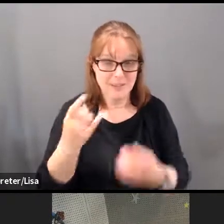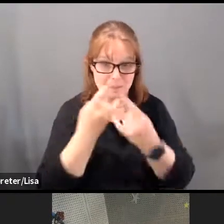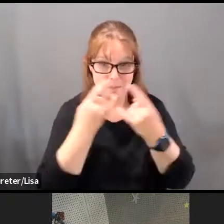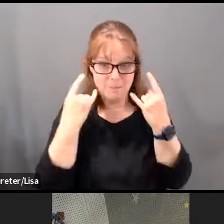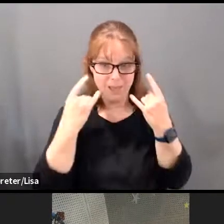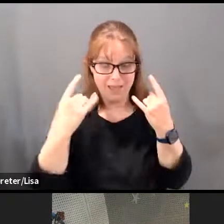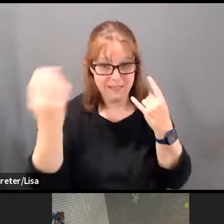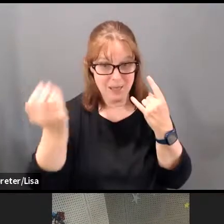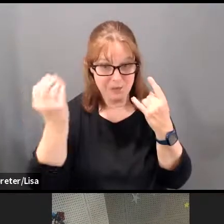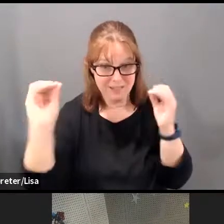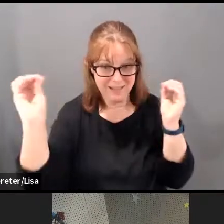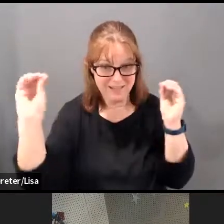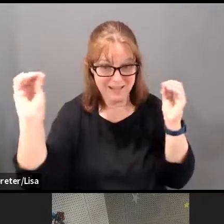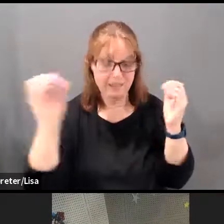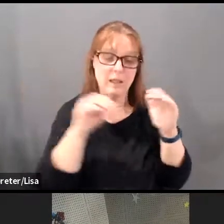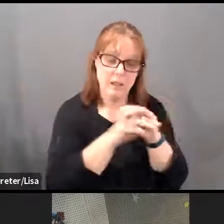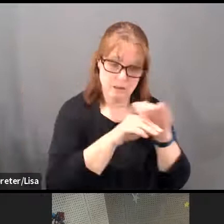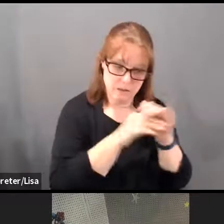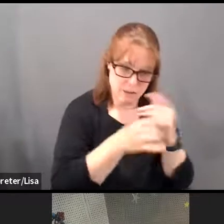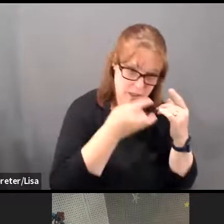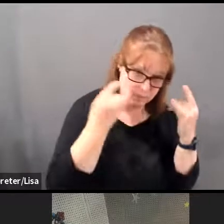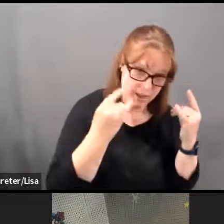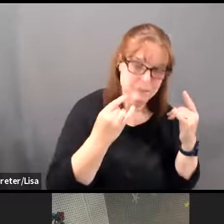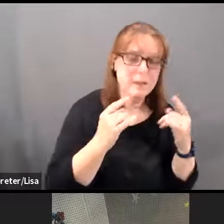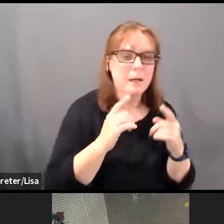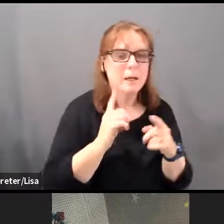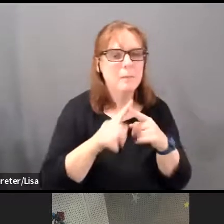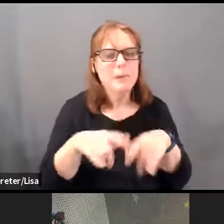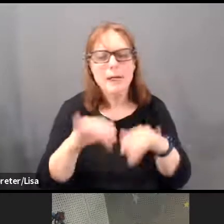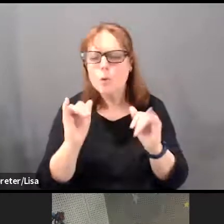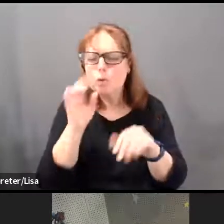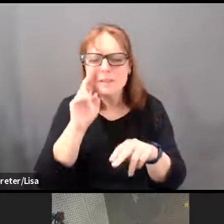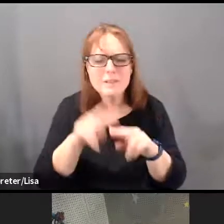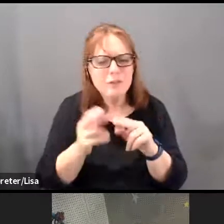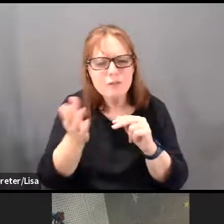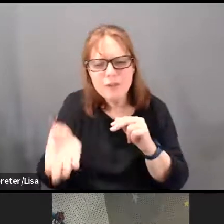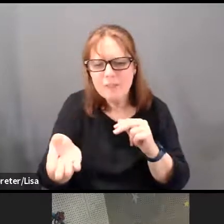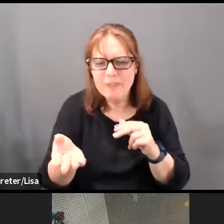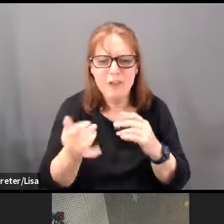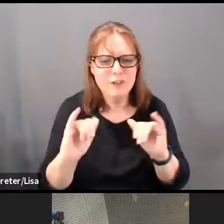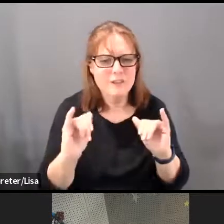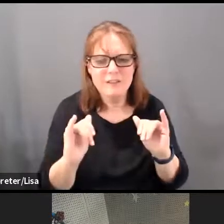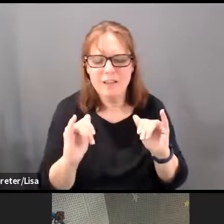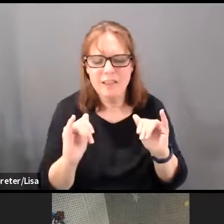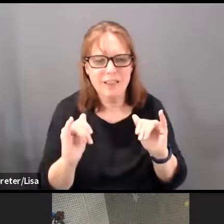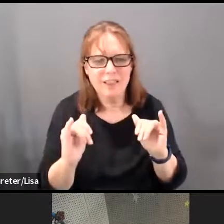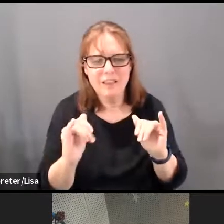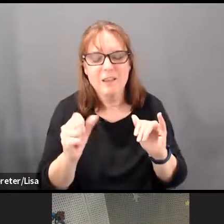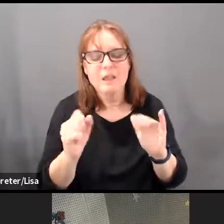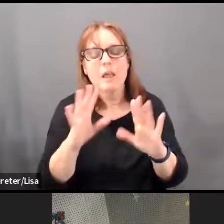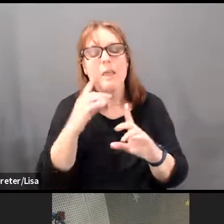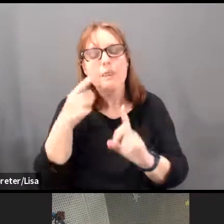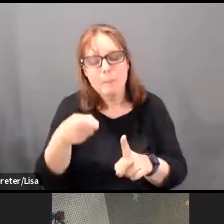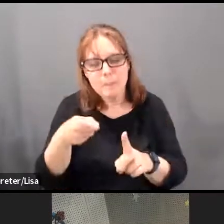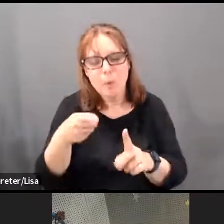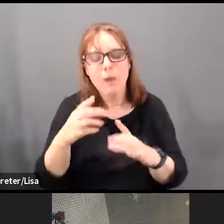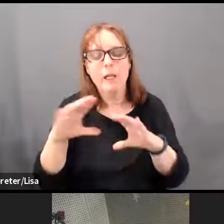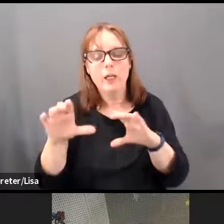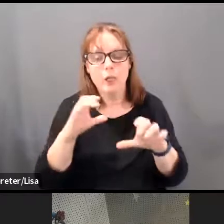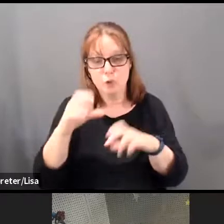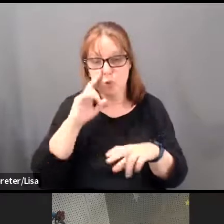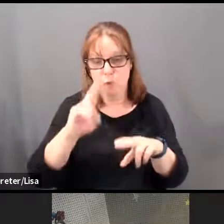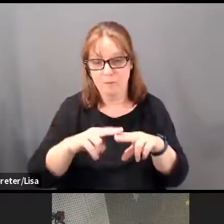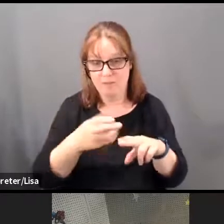outside. Inside, they all are. But it was fun to be down there, and it was fun to see that. And part of what I'm getting at is doing things that are fun again are